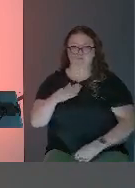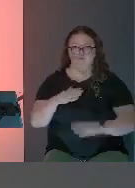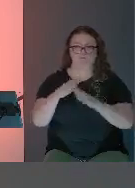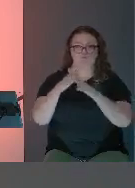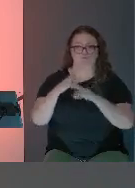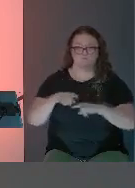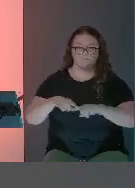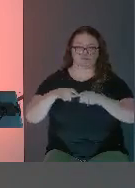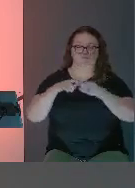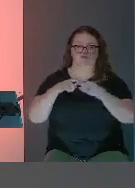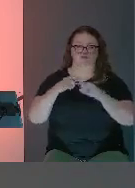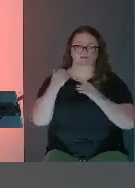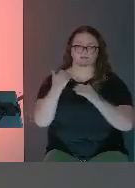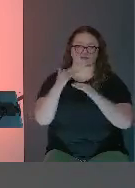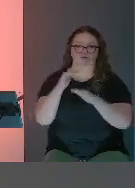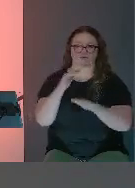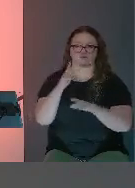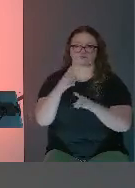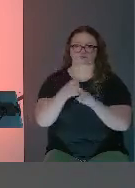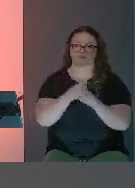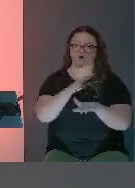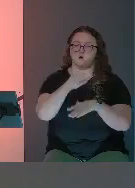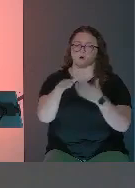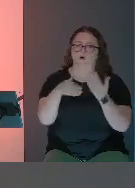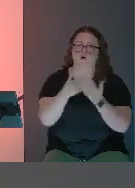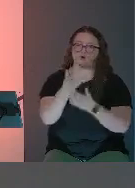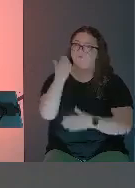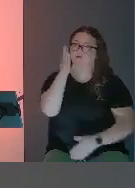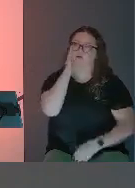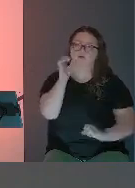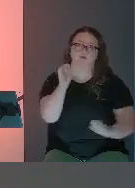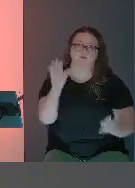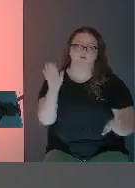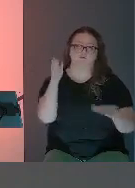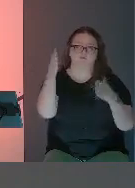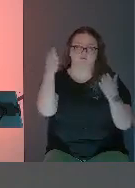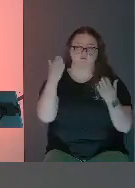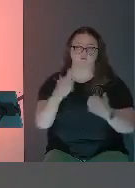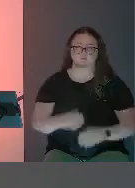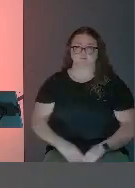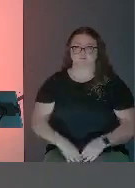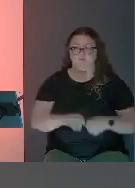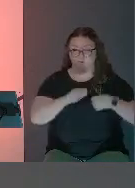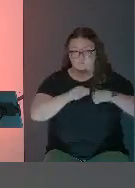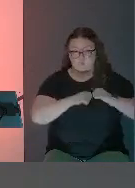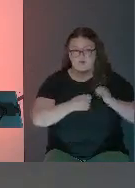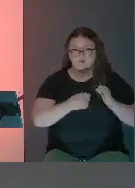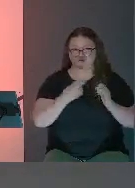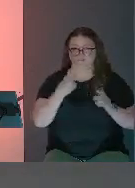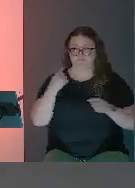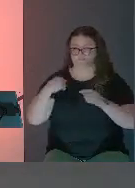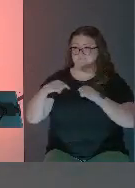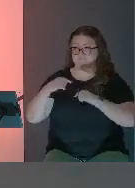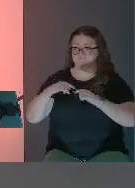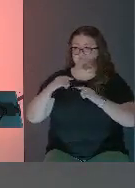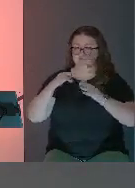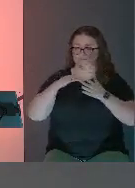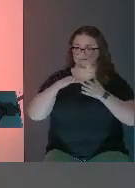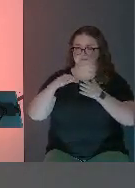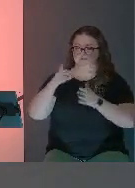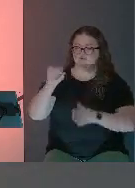to limit you from all that God has for you. It's heartbreaking when you go back and you study the book of Joshua and